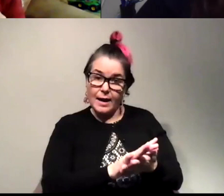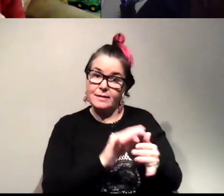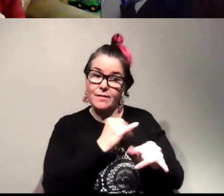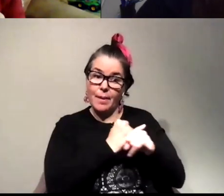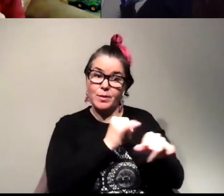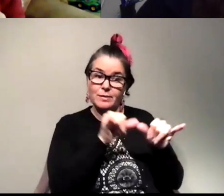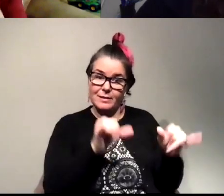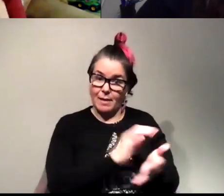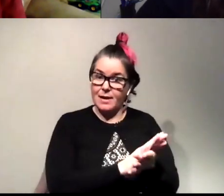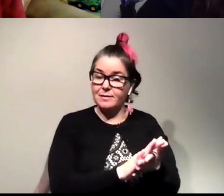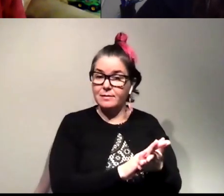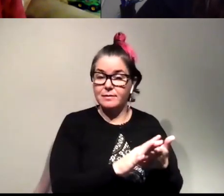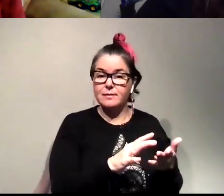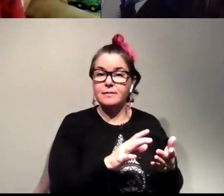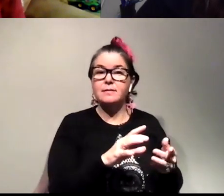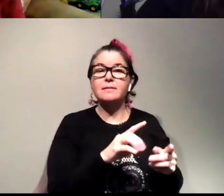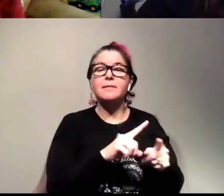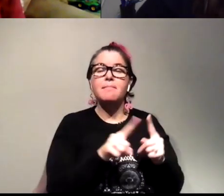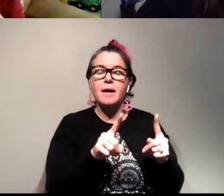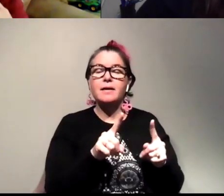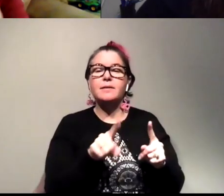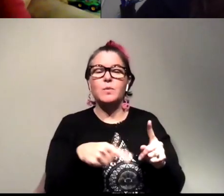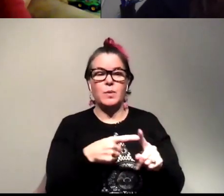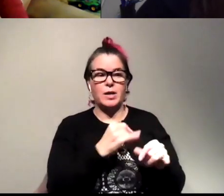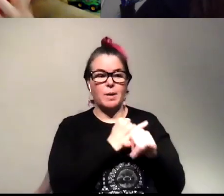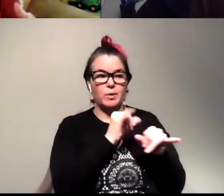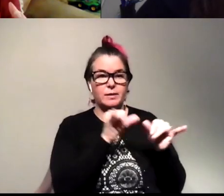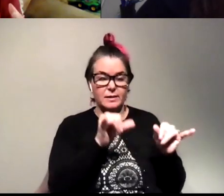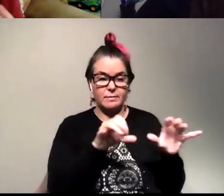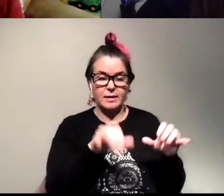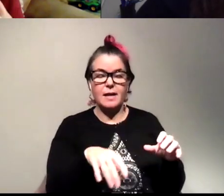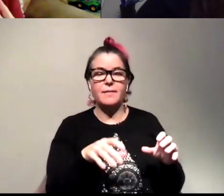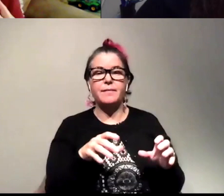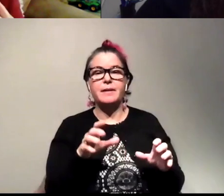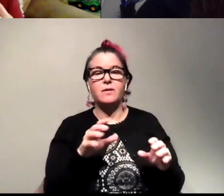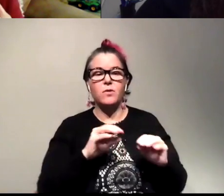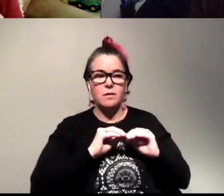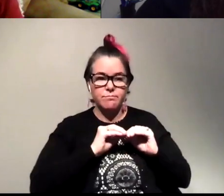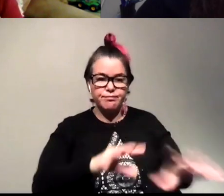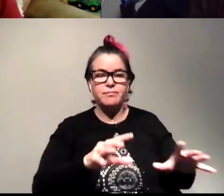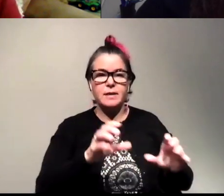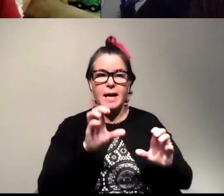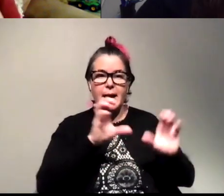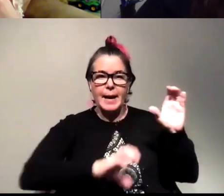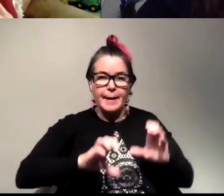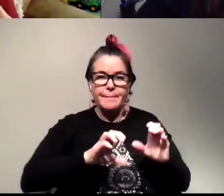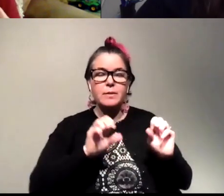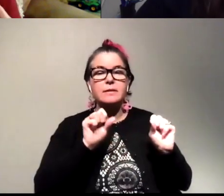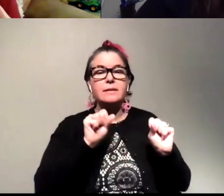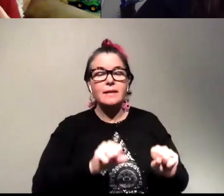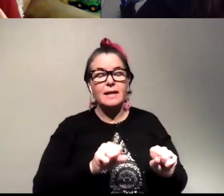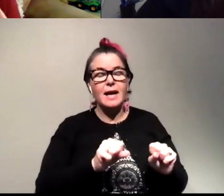to do that. But when the immune system does that, the chemicals that it releases can not only be bad